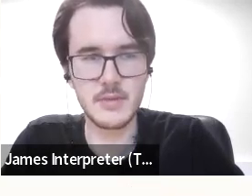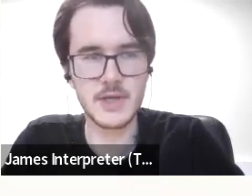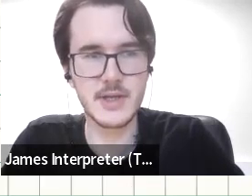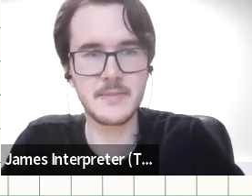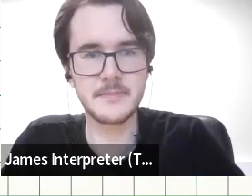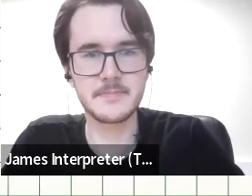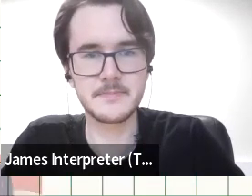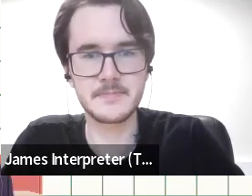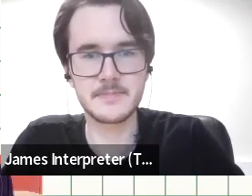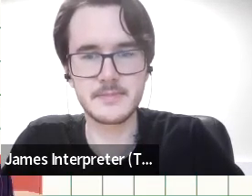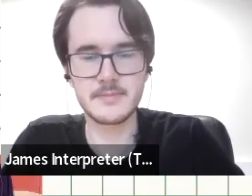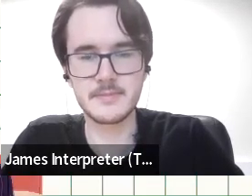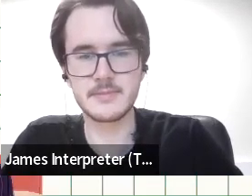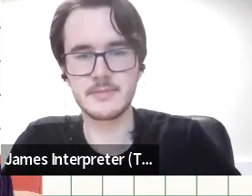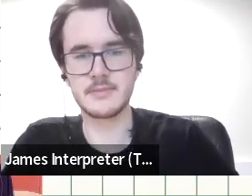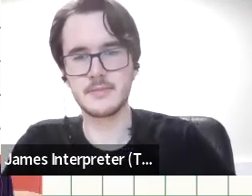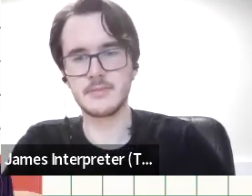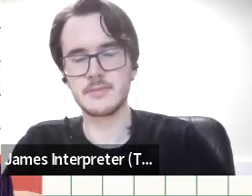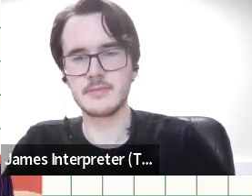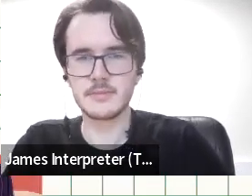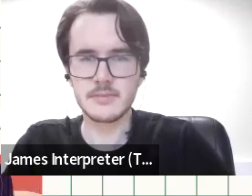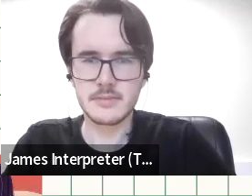Okay, can you press that?